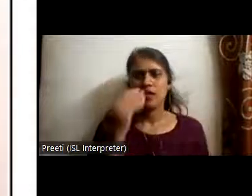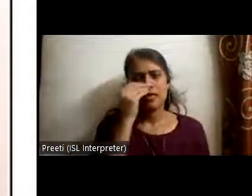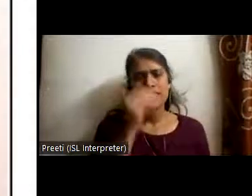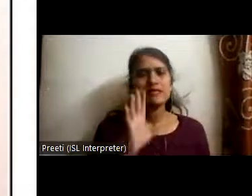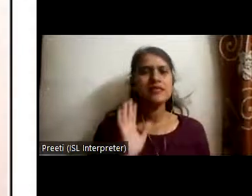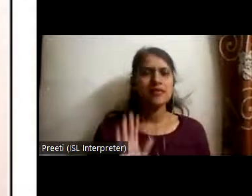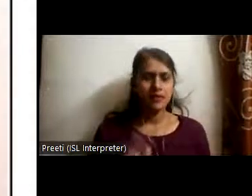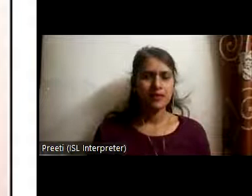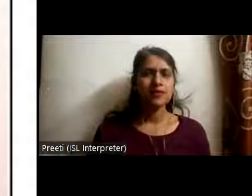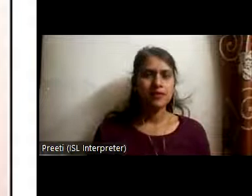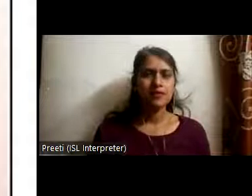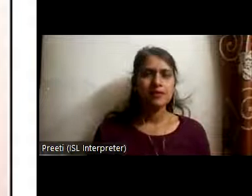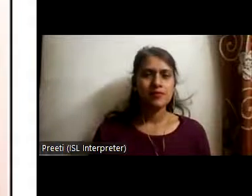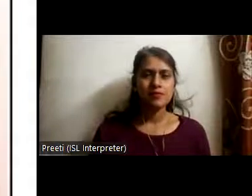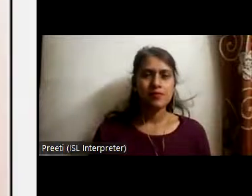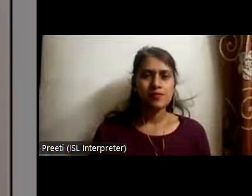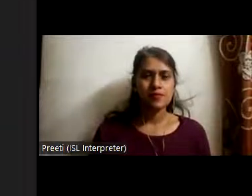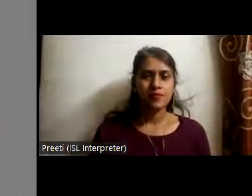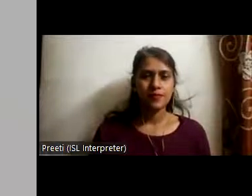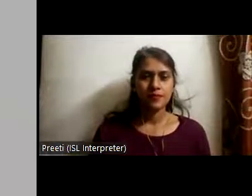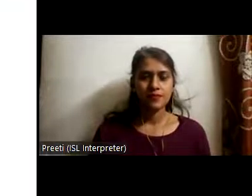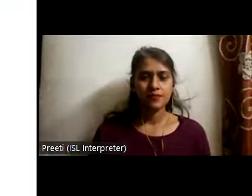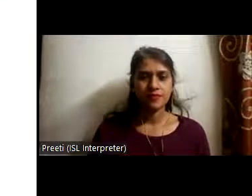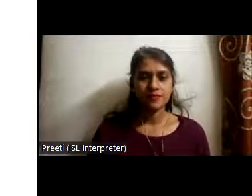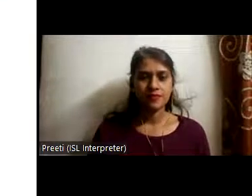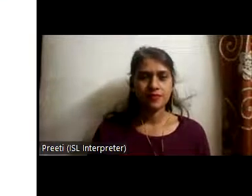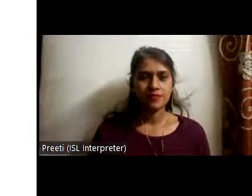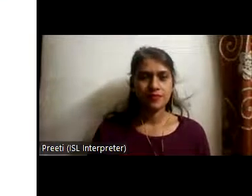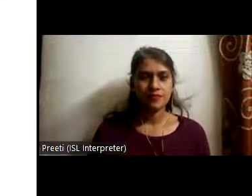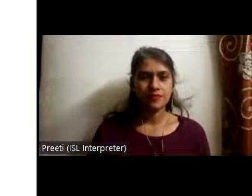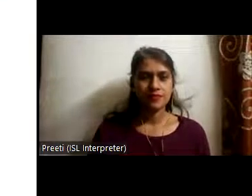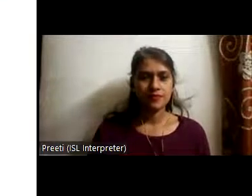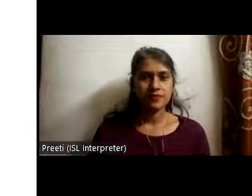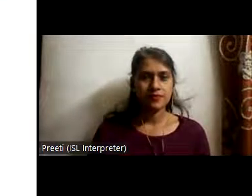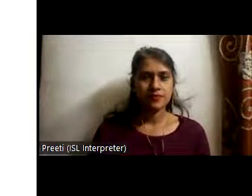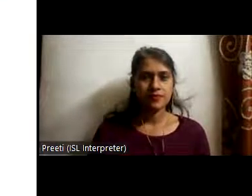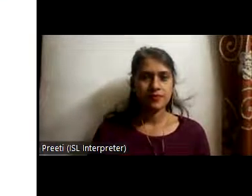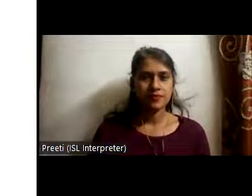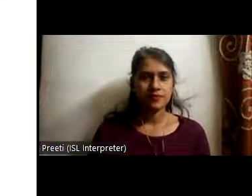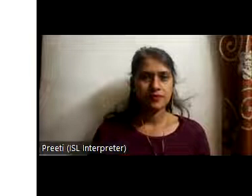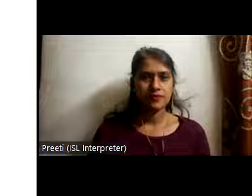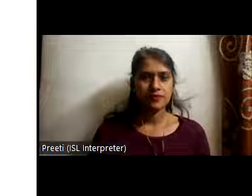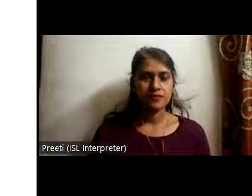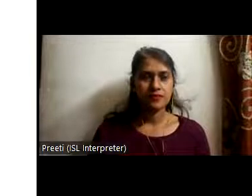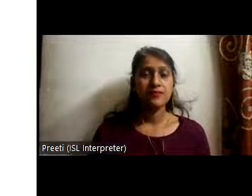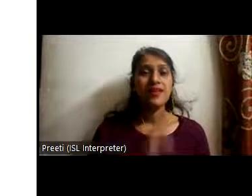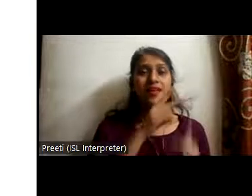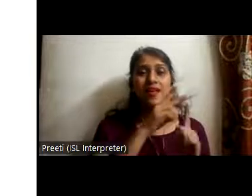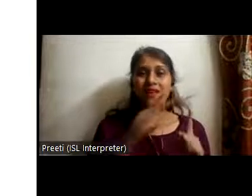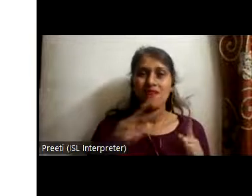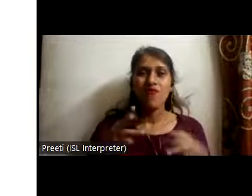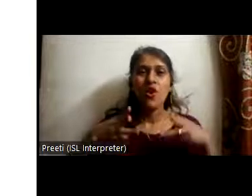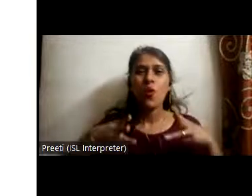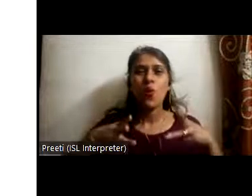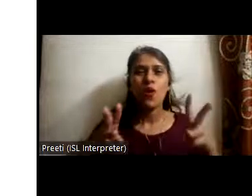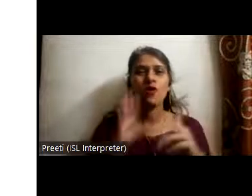seen those kind of doors here in India. Here, the difference in level in the footpath and the road, the small